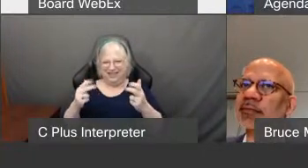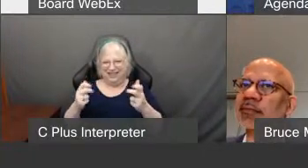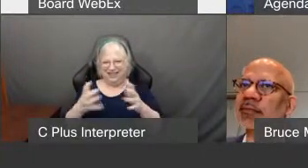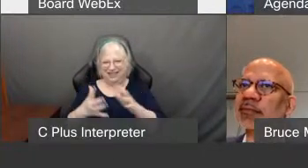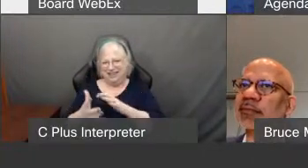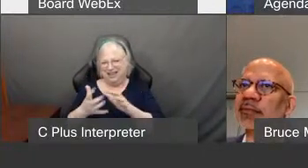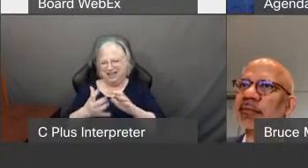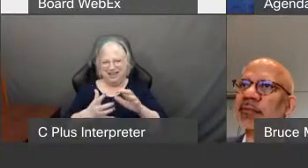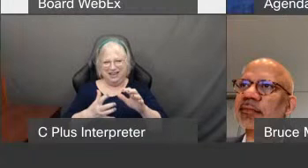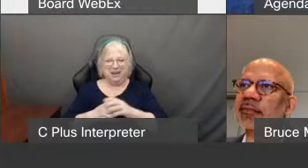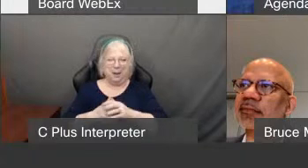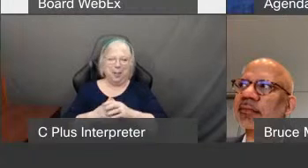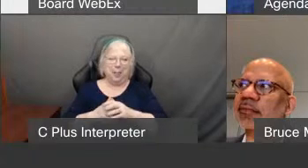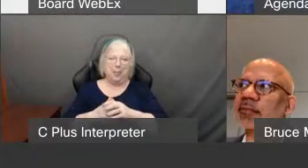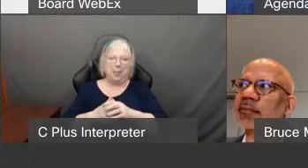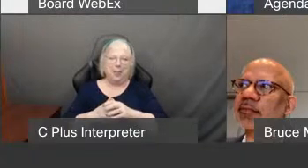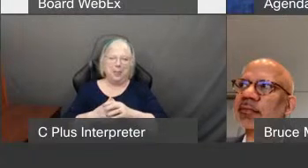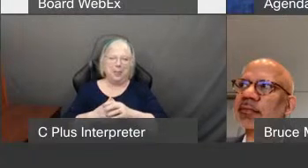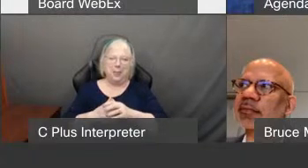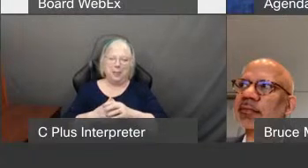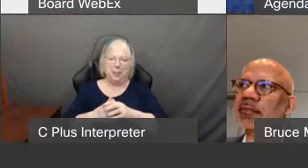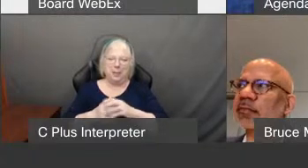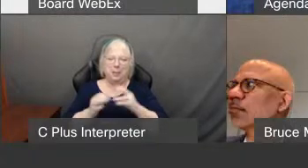Technical difficulty. Hail to the